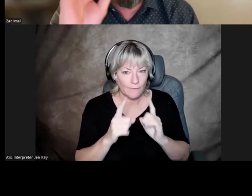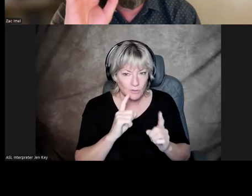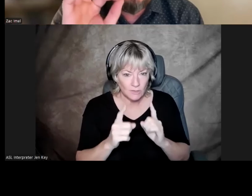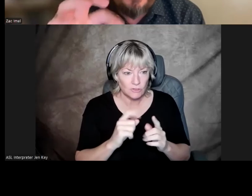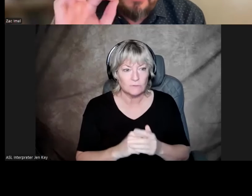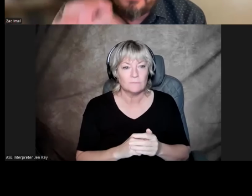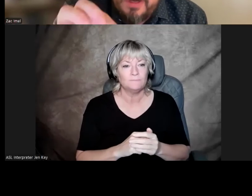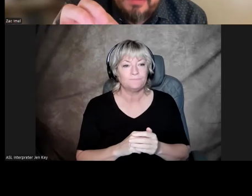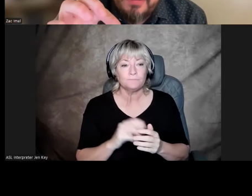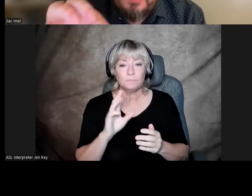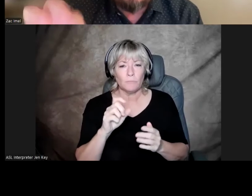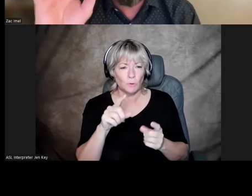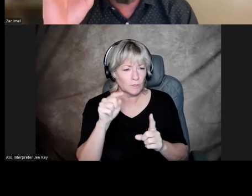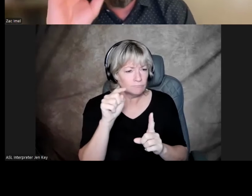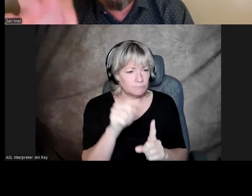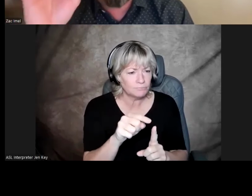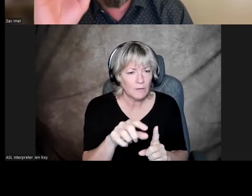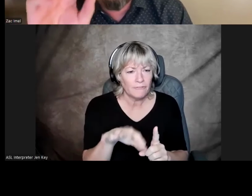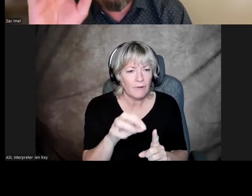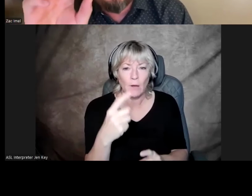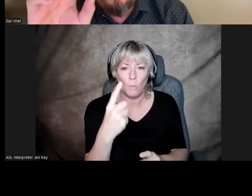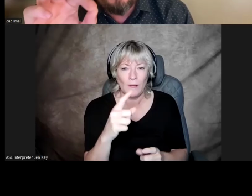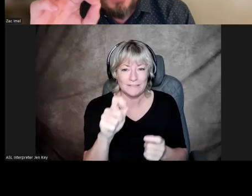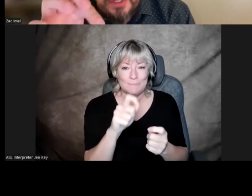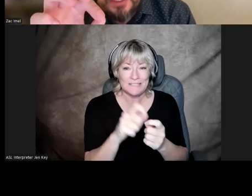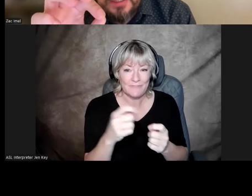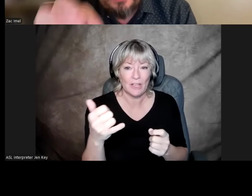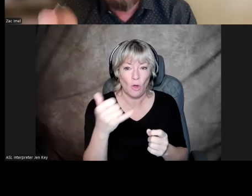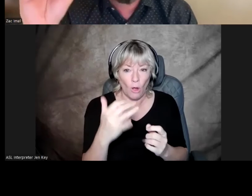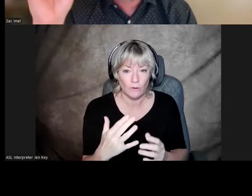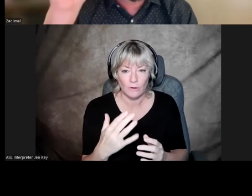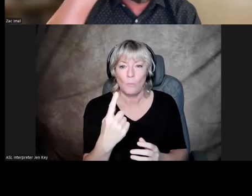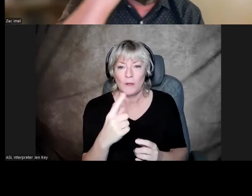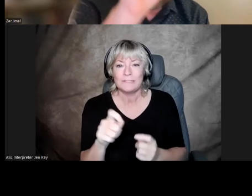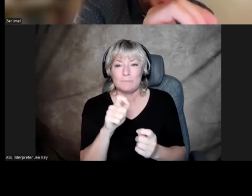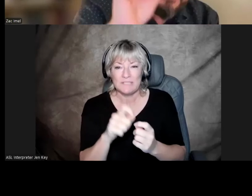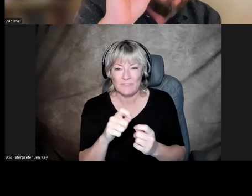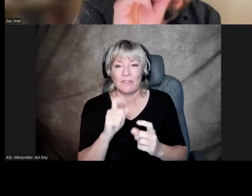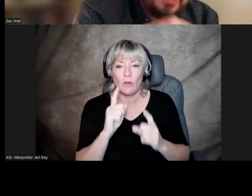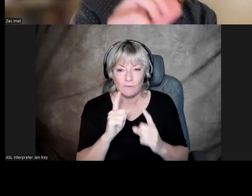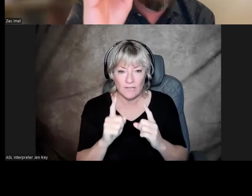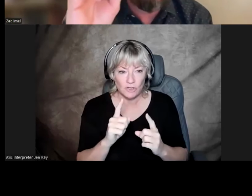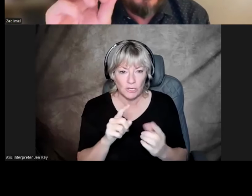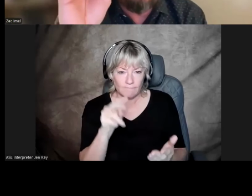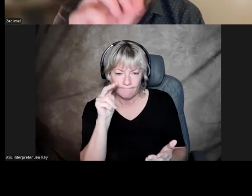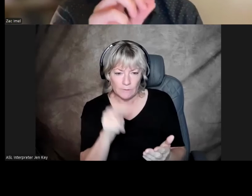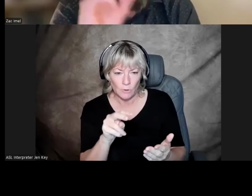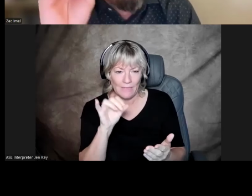on a particular caller and then in a particular conversation, so you can then look at that